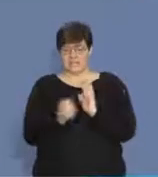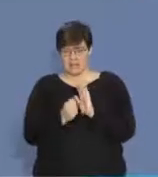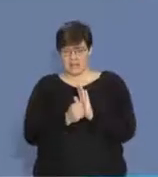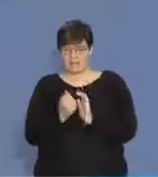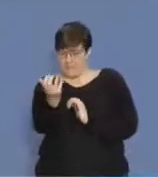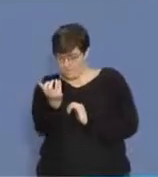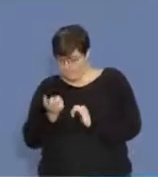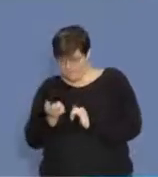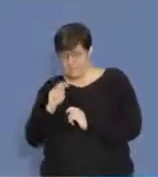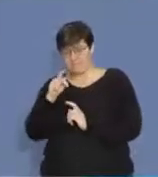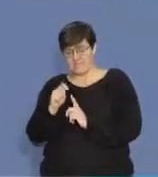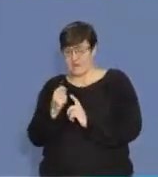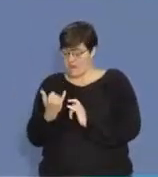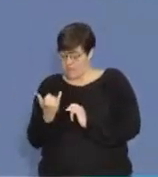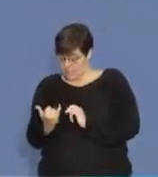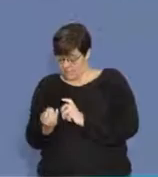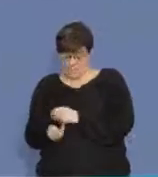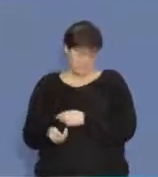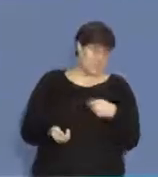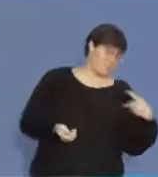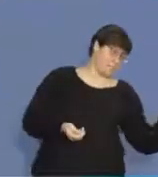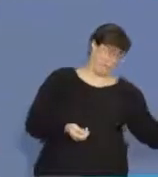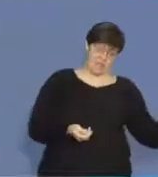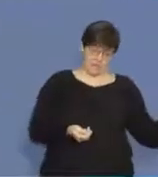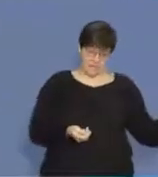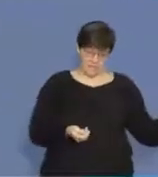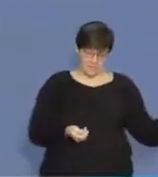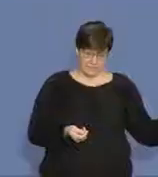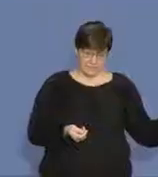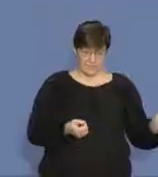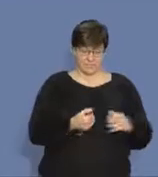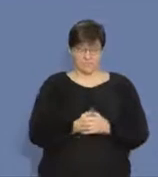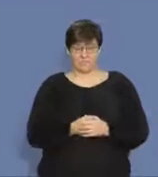VAT, I need to pay it over to SARS. Okay.